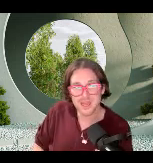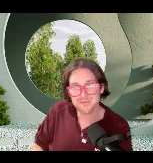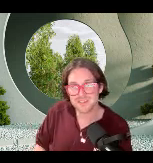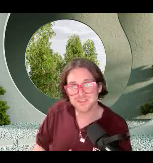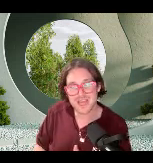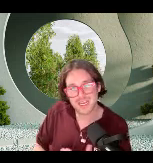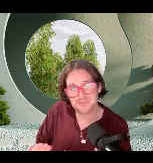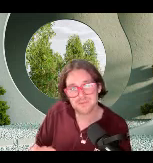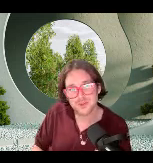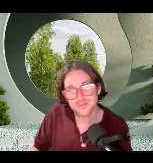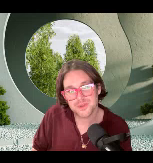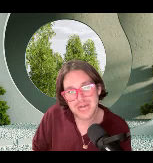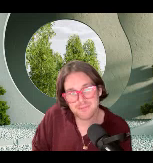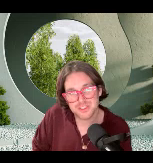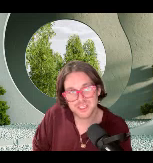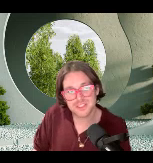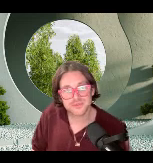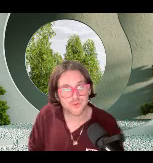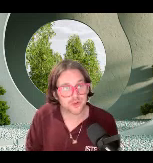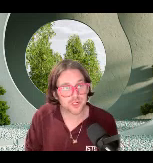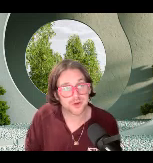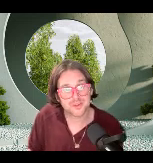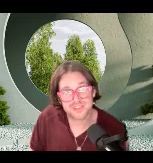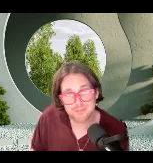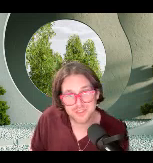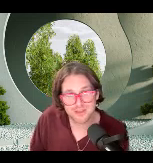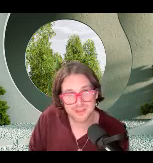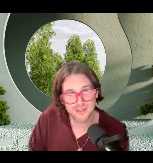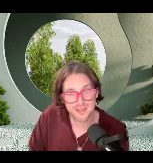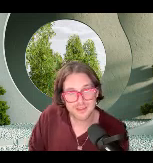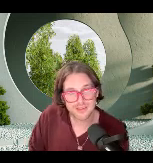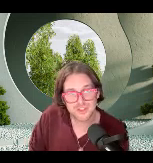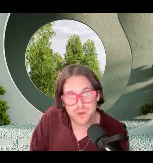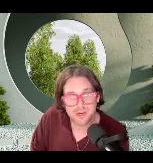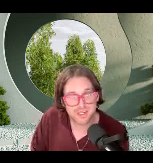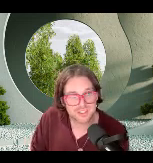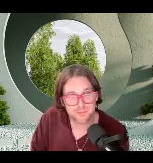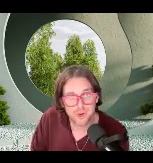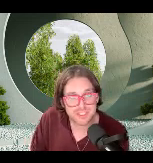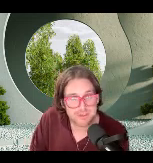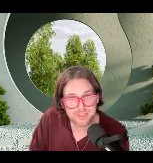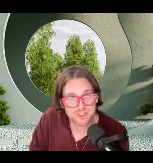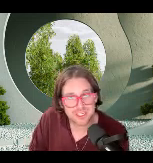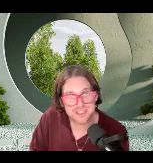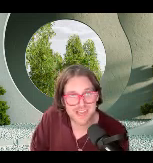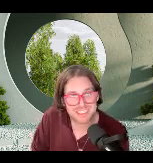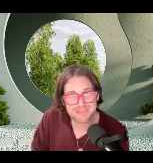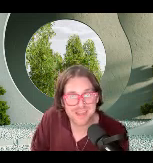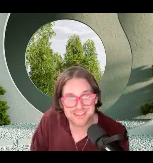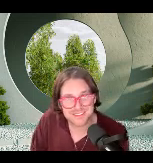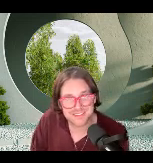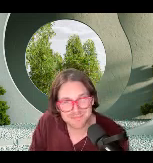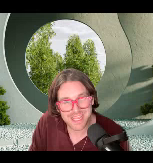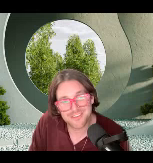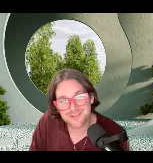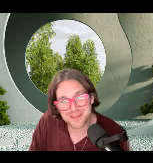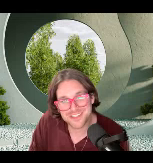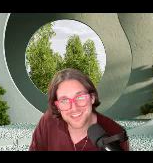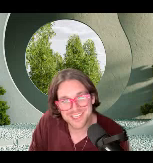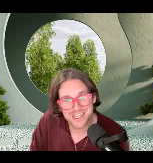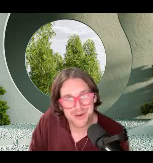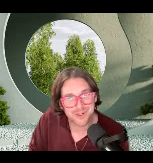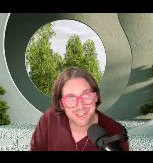So when it comes to designing multiple options for perception, this is where we're going to support the opportunities to customize the display